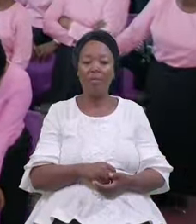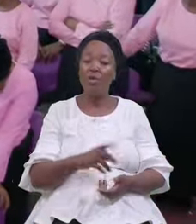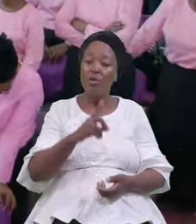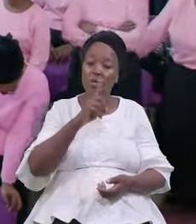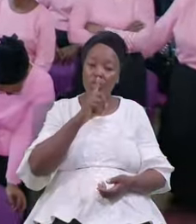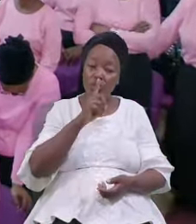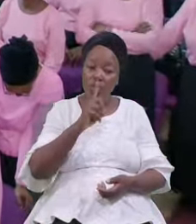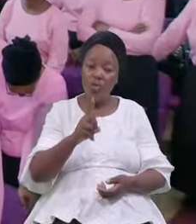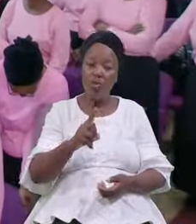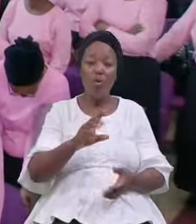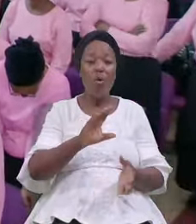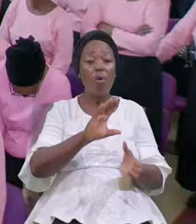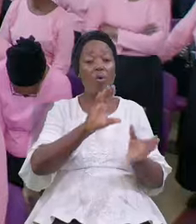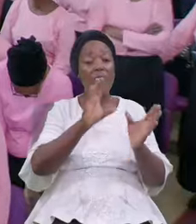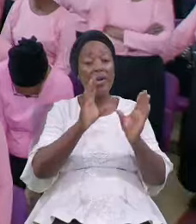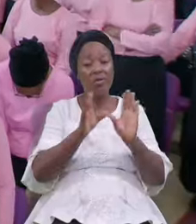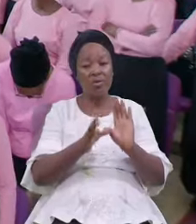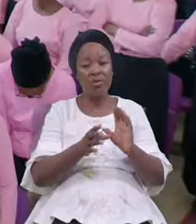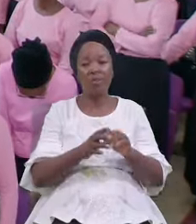Genuine conversion